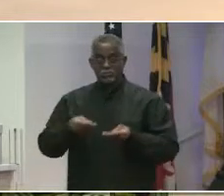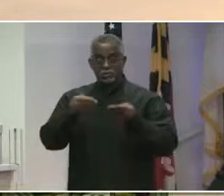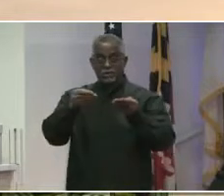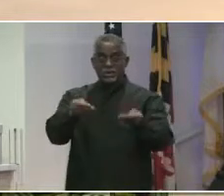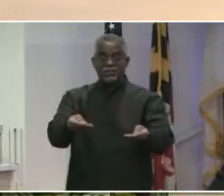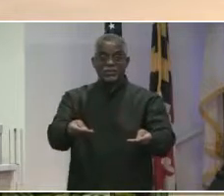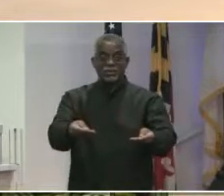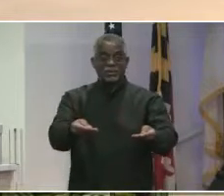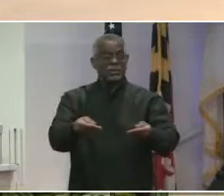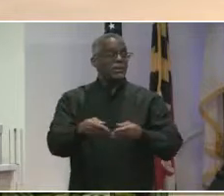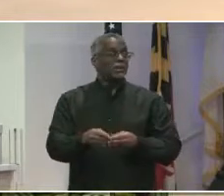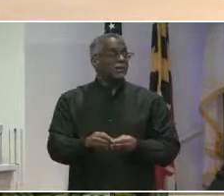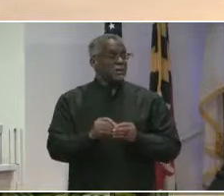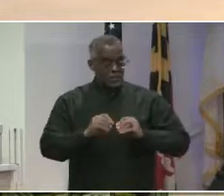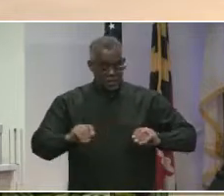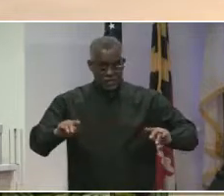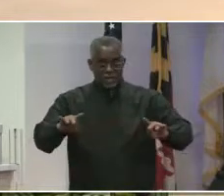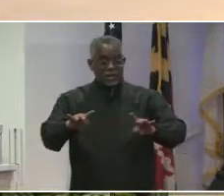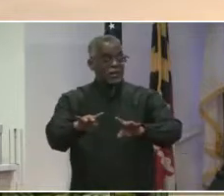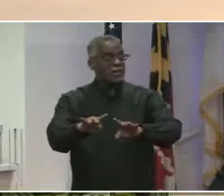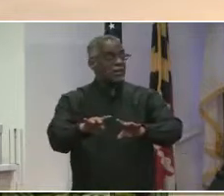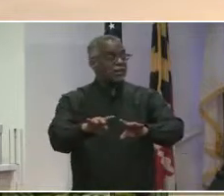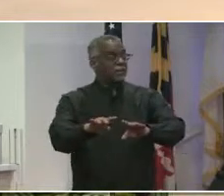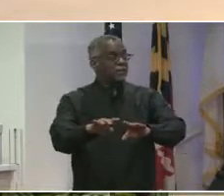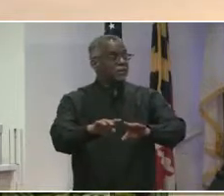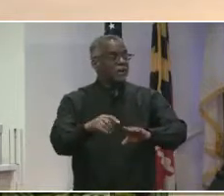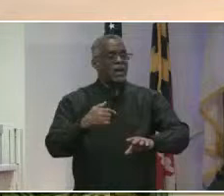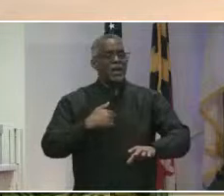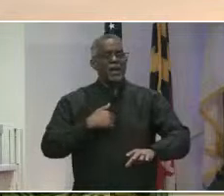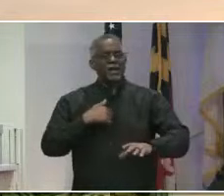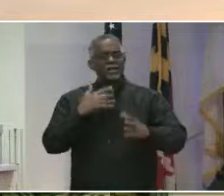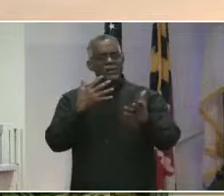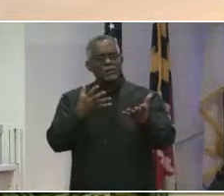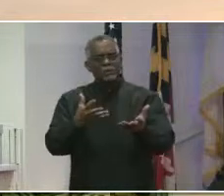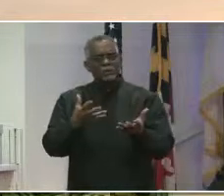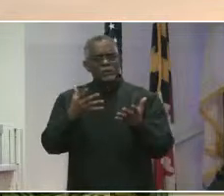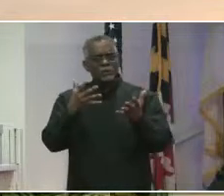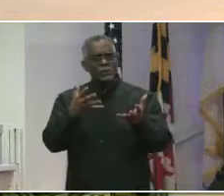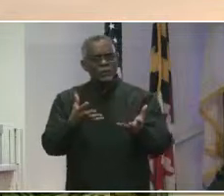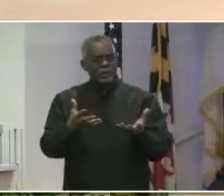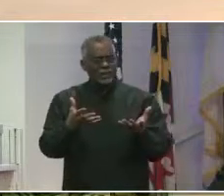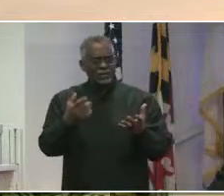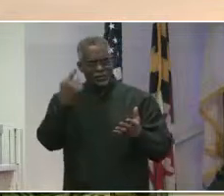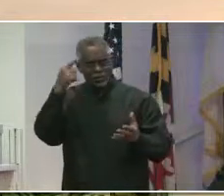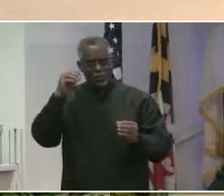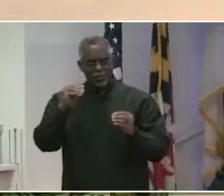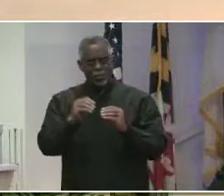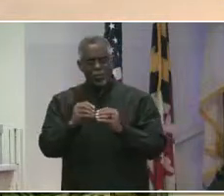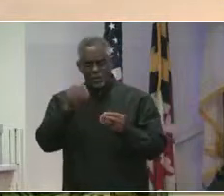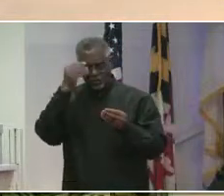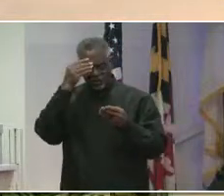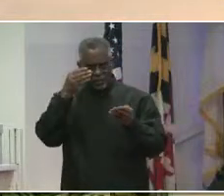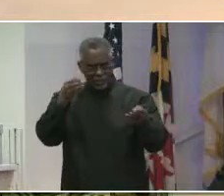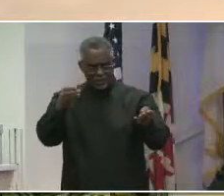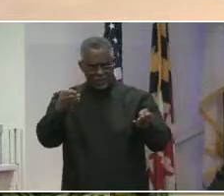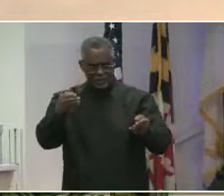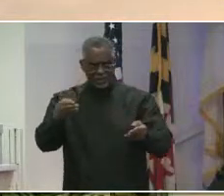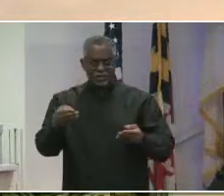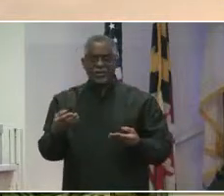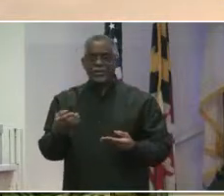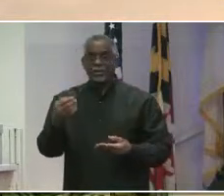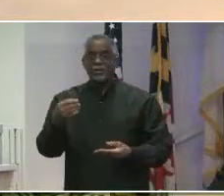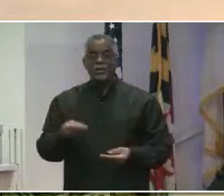doing is providing the land, and I want to give you, I'll have to wait till the bishop gives me more. But it's not really we providing the land for free.